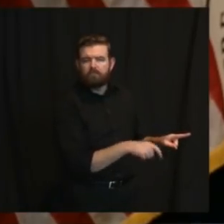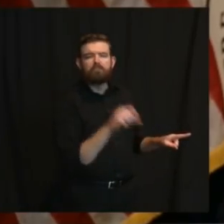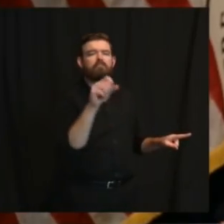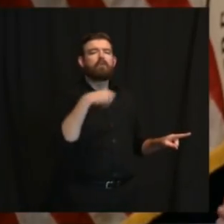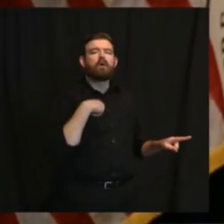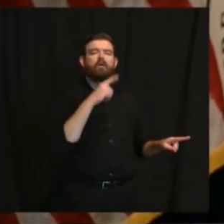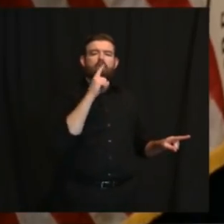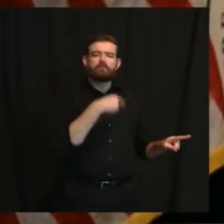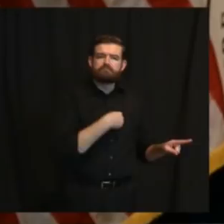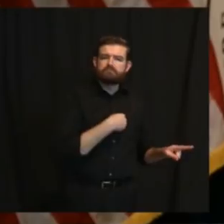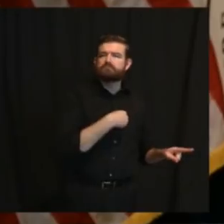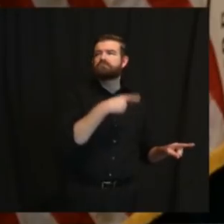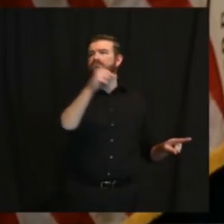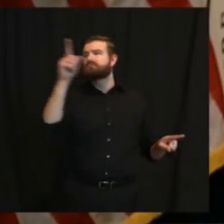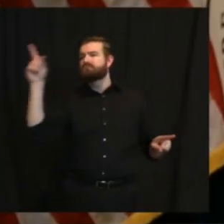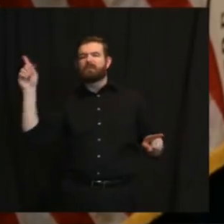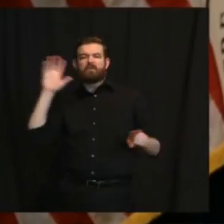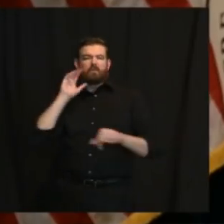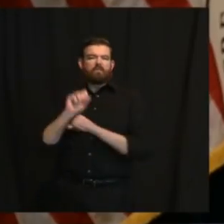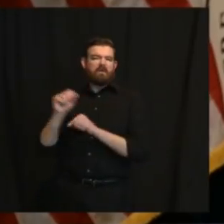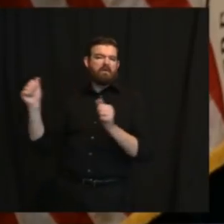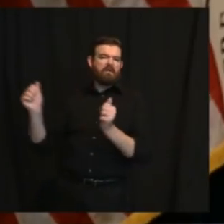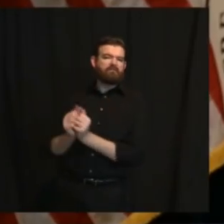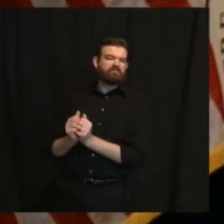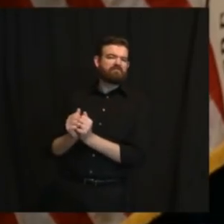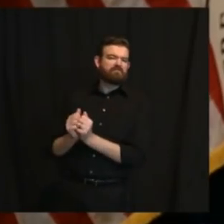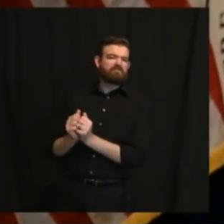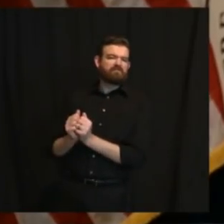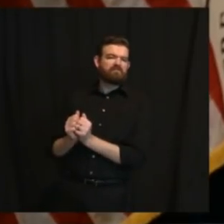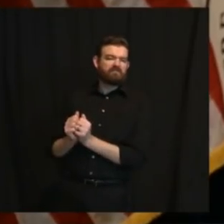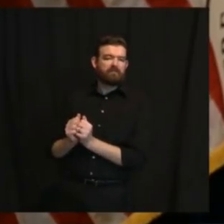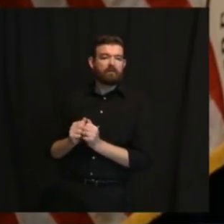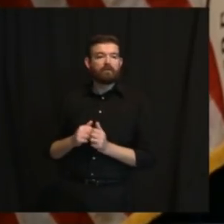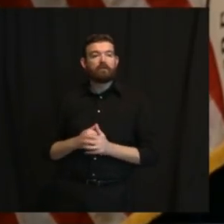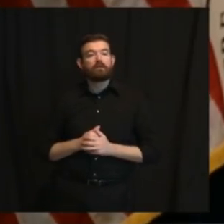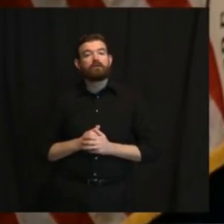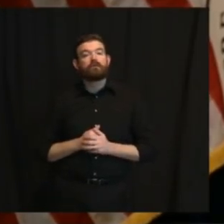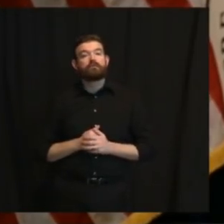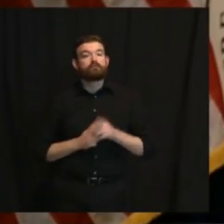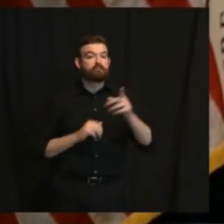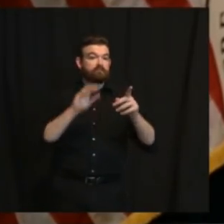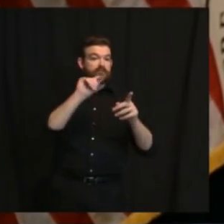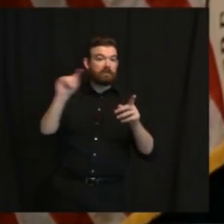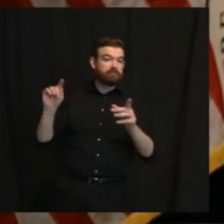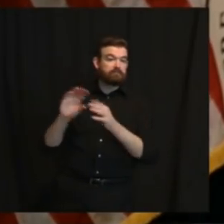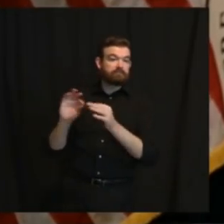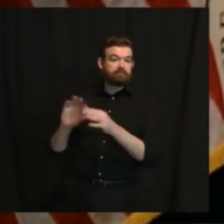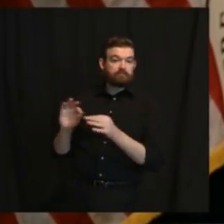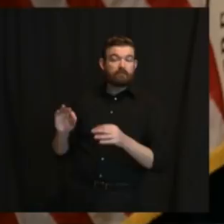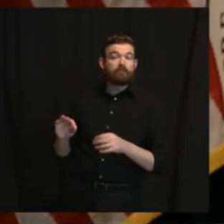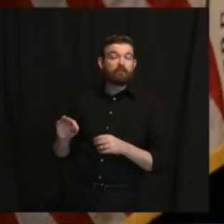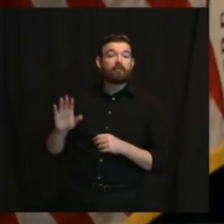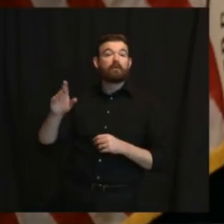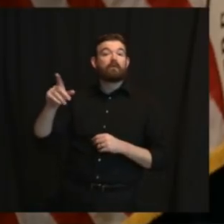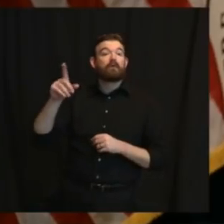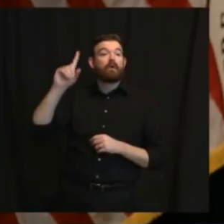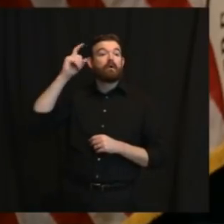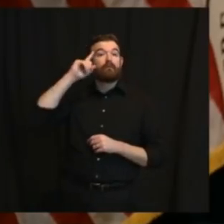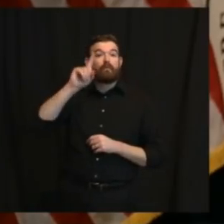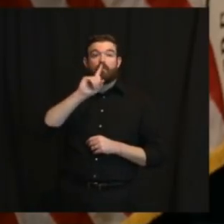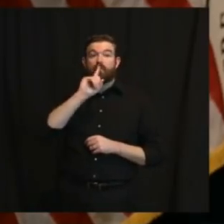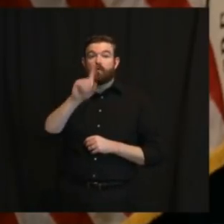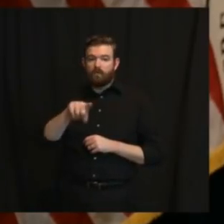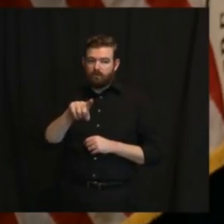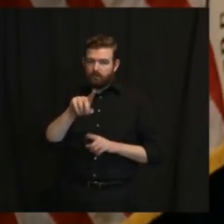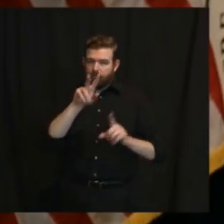some of that, Matt? Just on the beaches specifically, the governor's orders are the orders for the state. In one of the orders he's issued, we